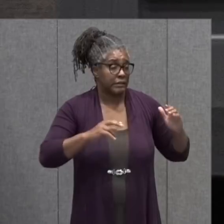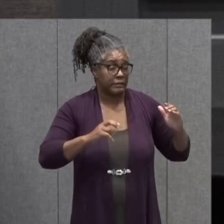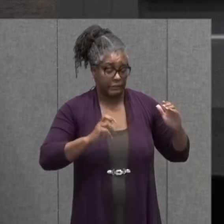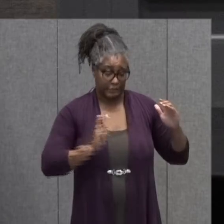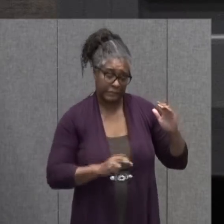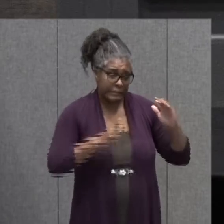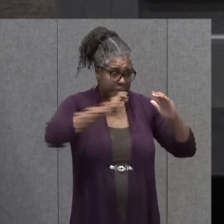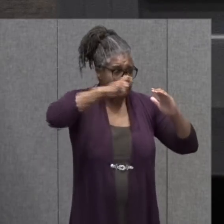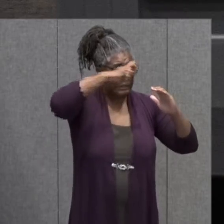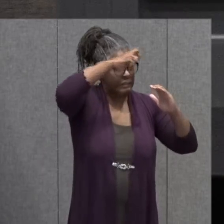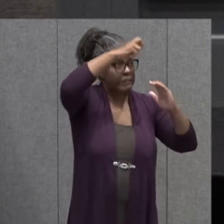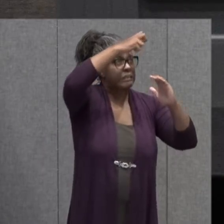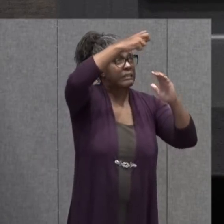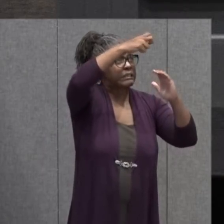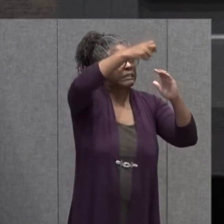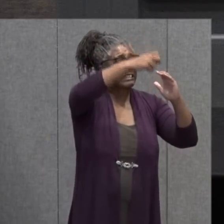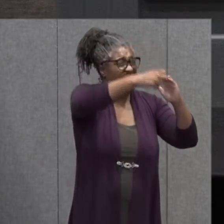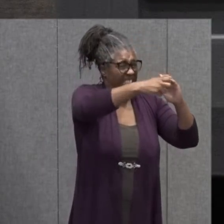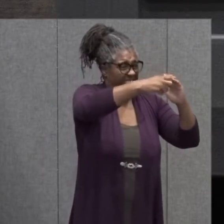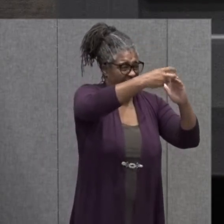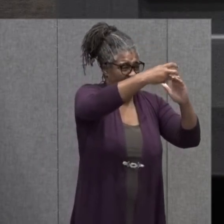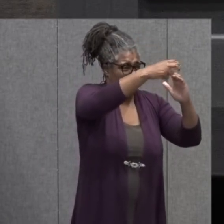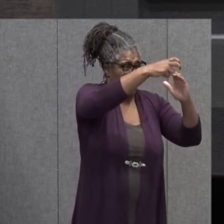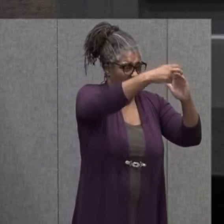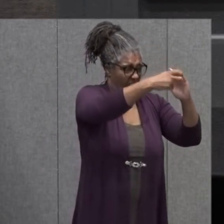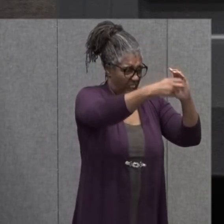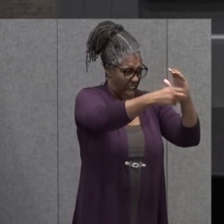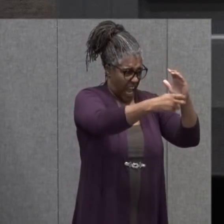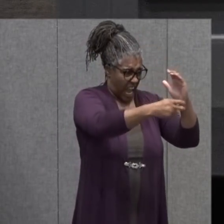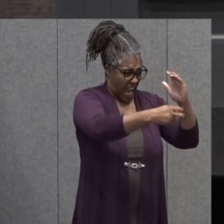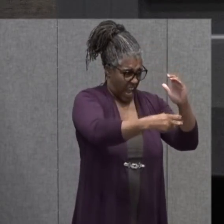the pot of turnips boiling on the fire below.